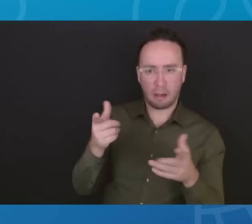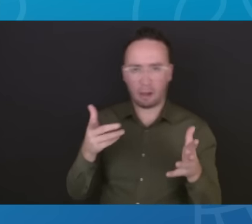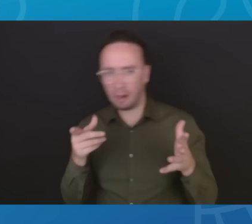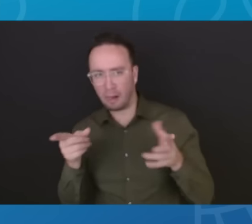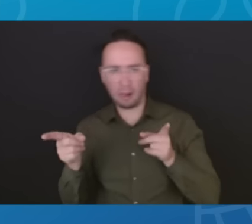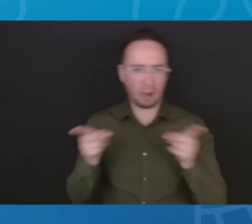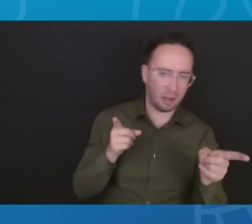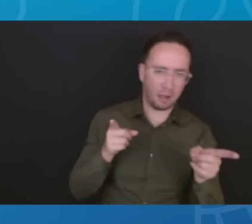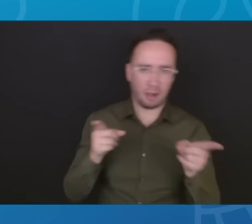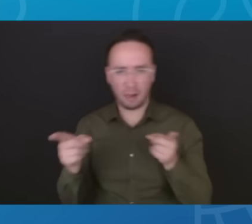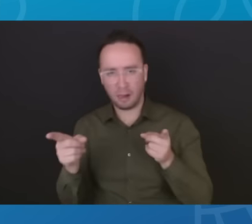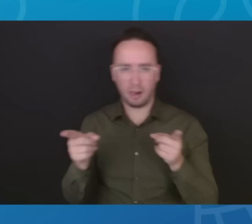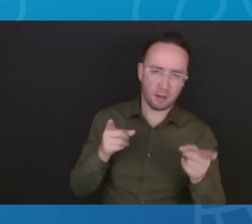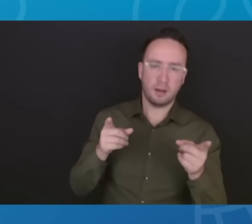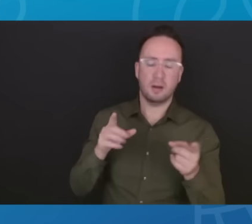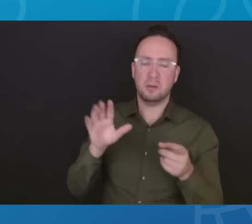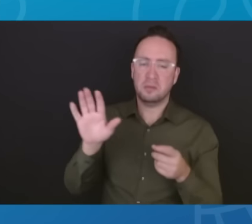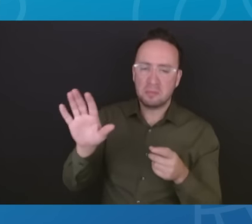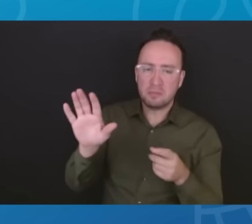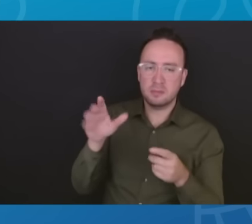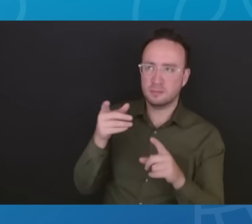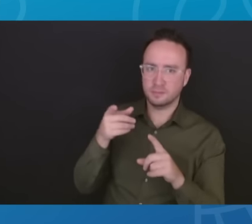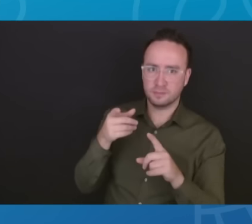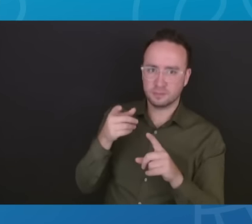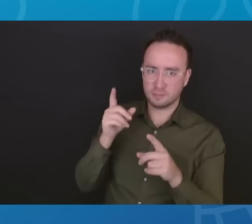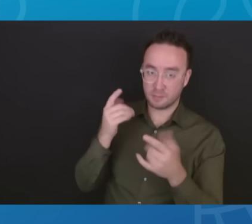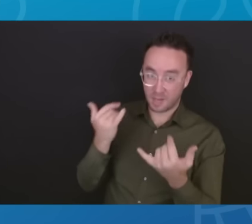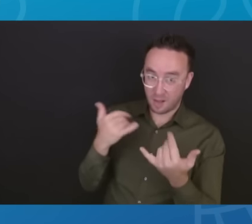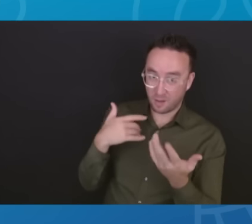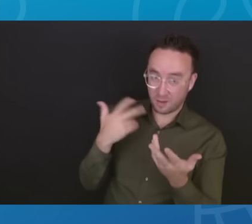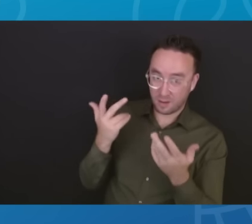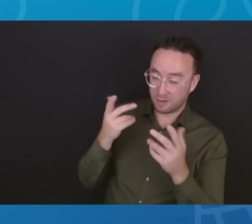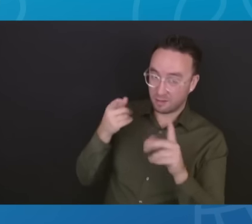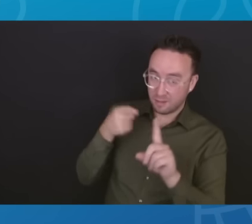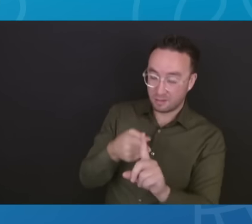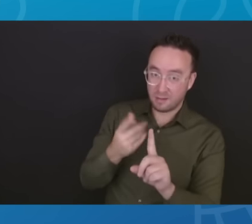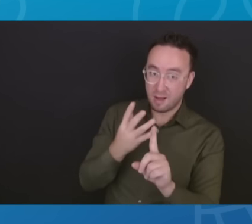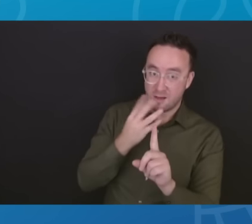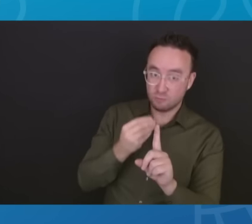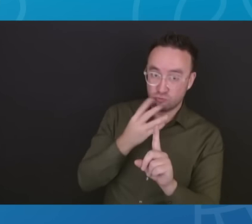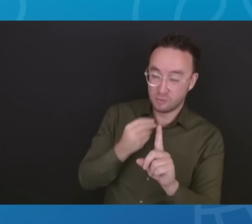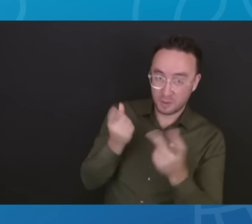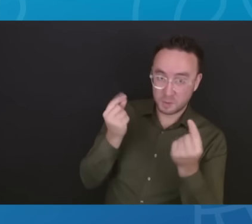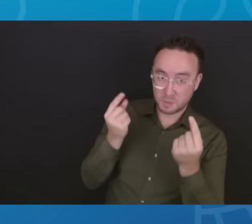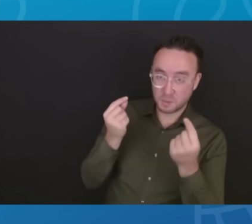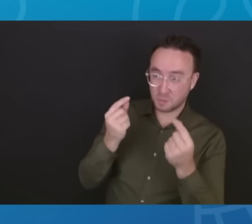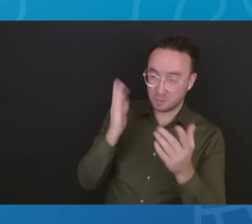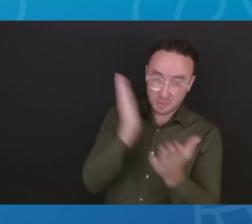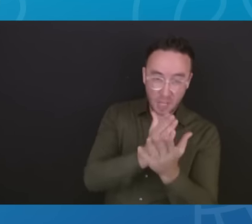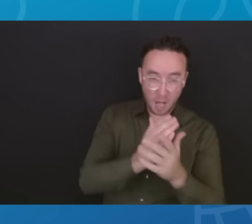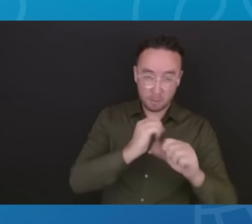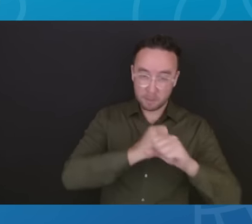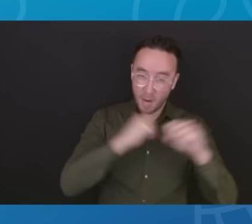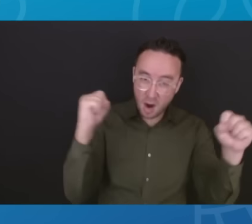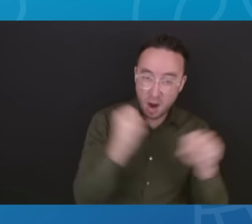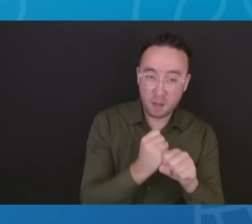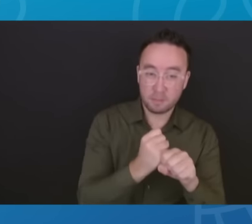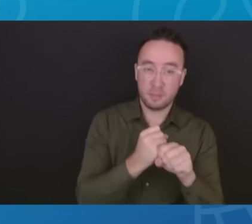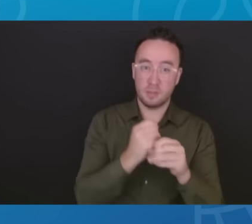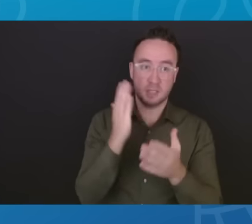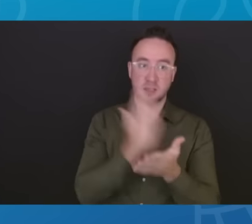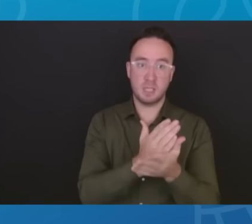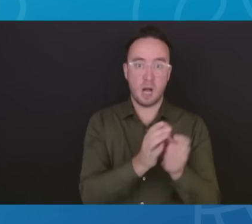specifically to Israel, stop the bombing, stop its operations in Gaza, or do you still support